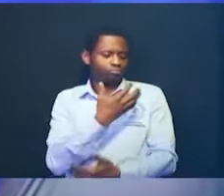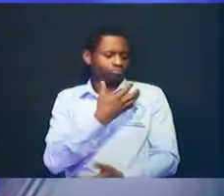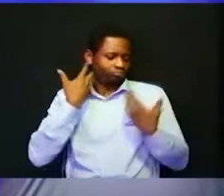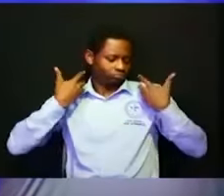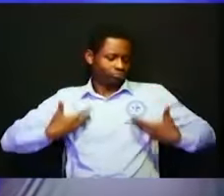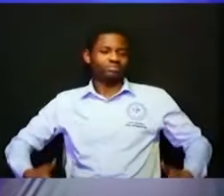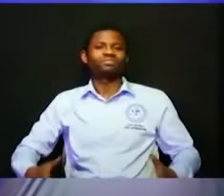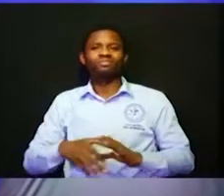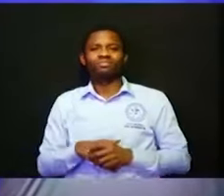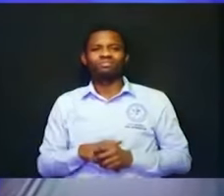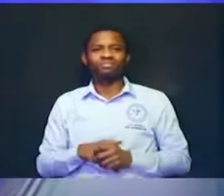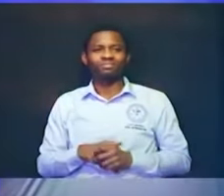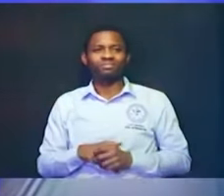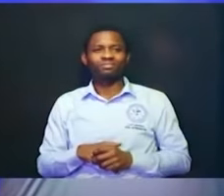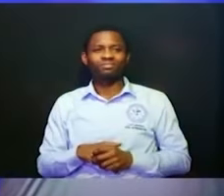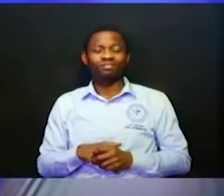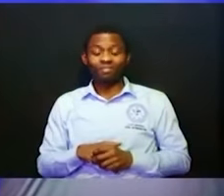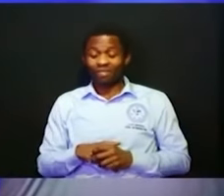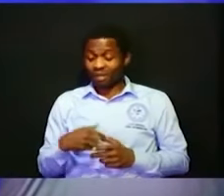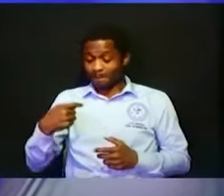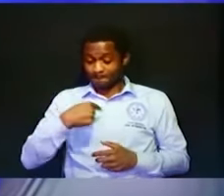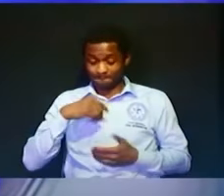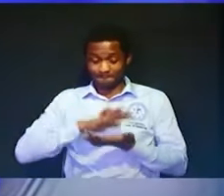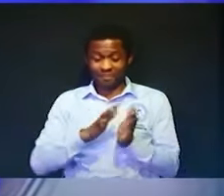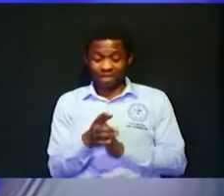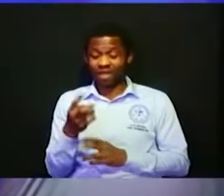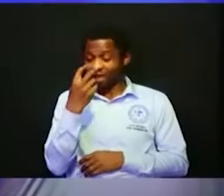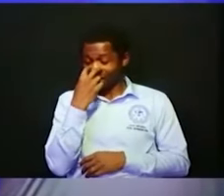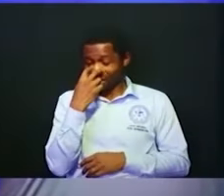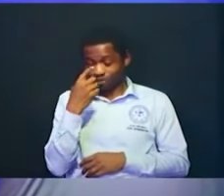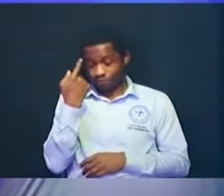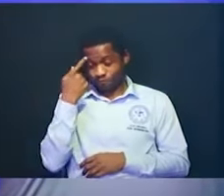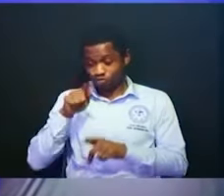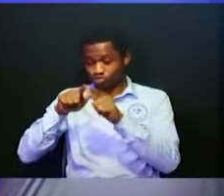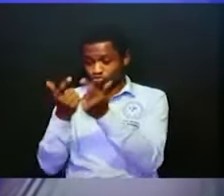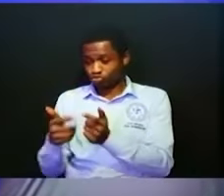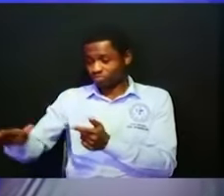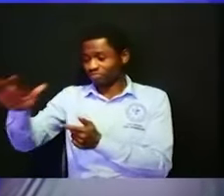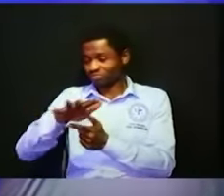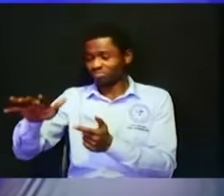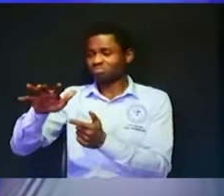tban I was eyes to the Blind and feet